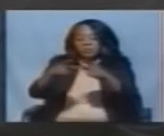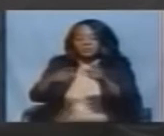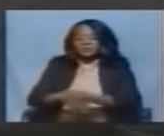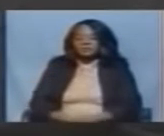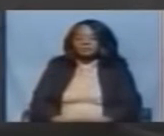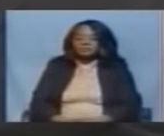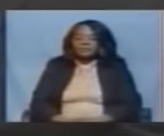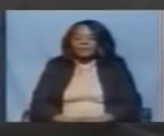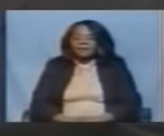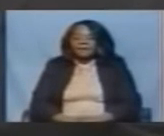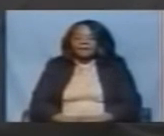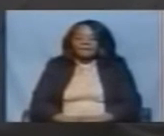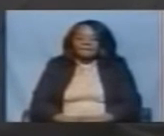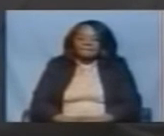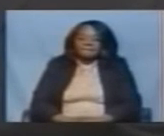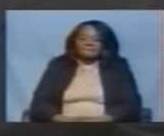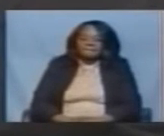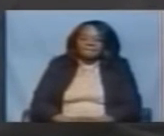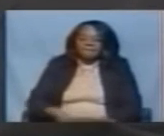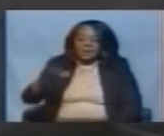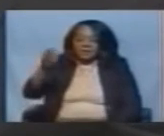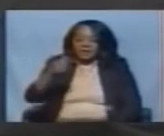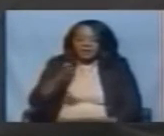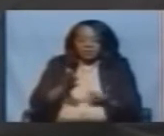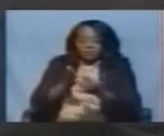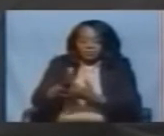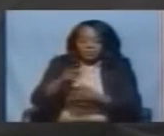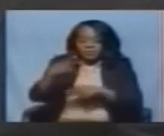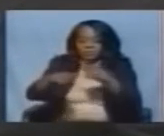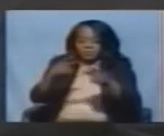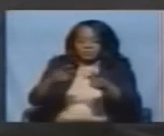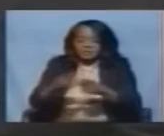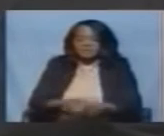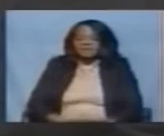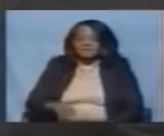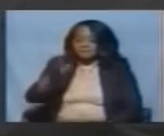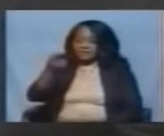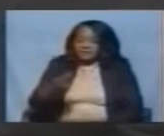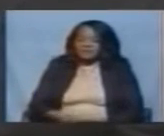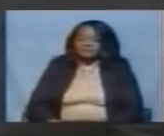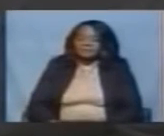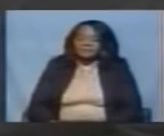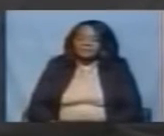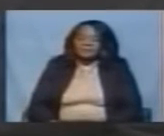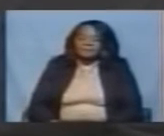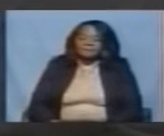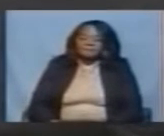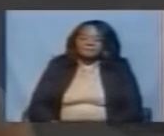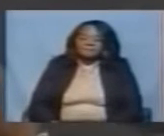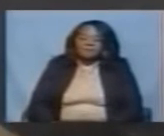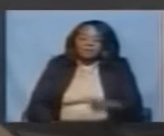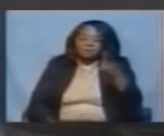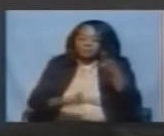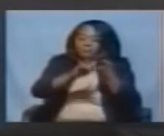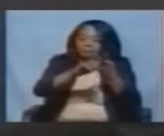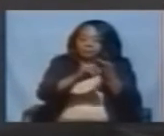before I answer that one, I want to take you through the process and why people say it's long. They actually follow the Act. Okay. First,